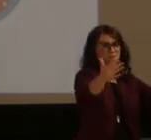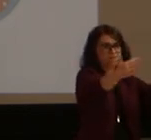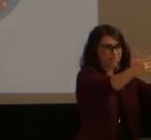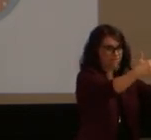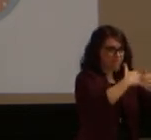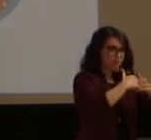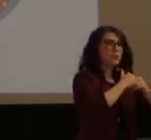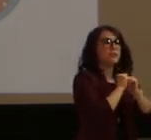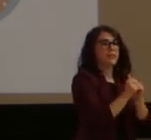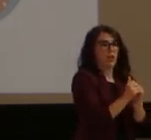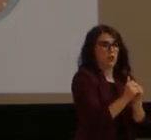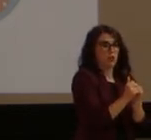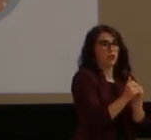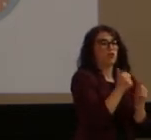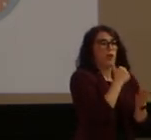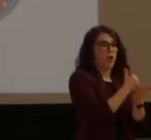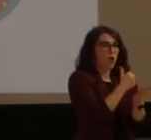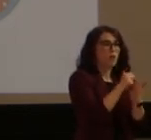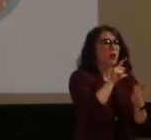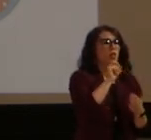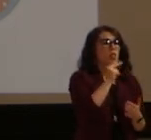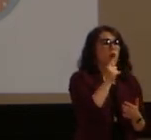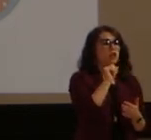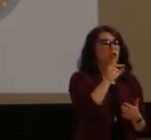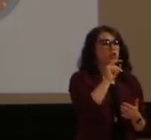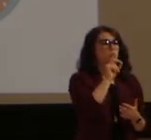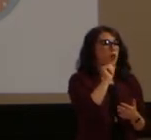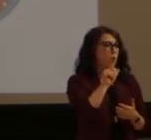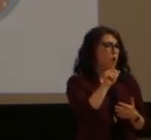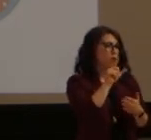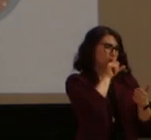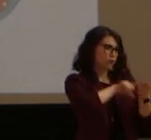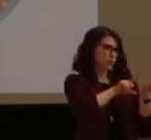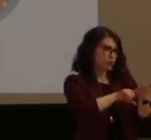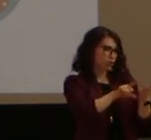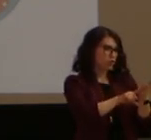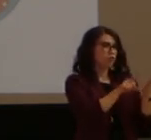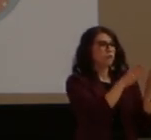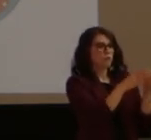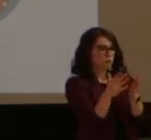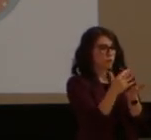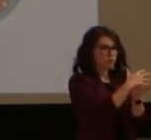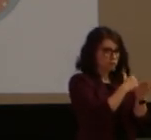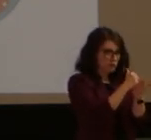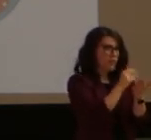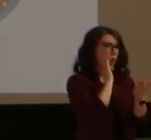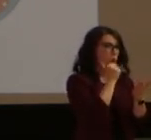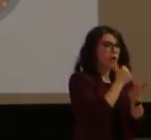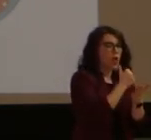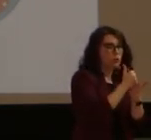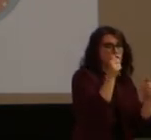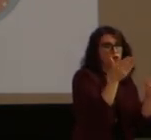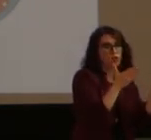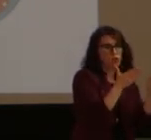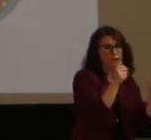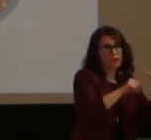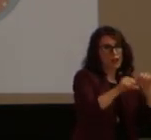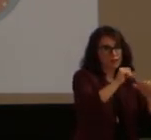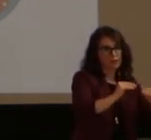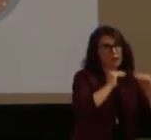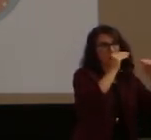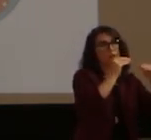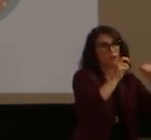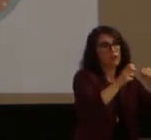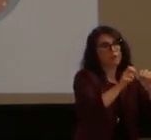to create a rich longitudinal resource that serves scientific advancement. More than just unprecedented